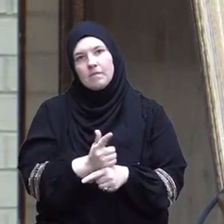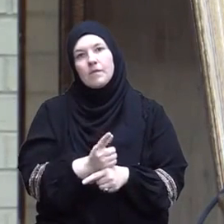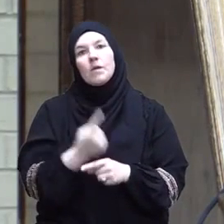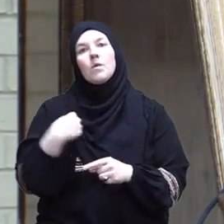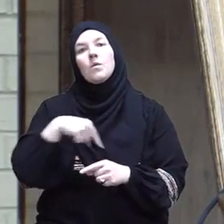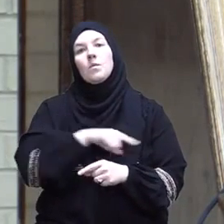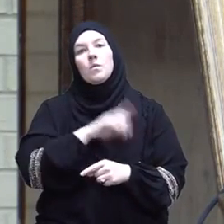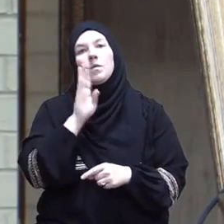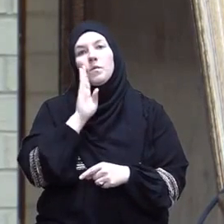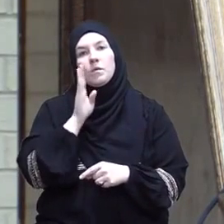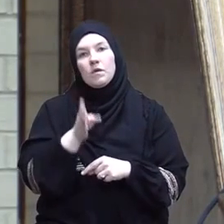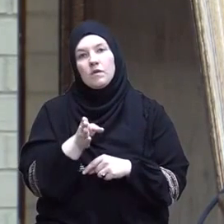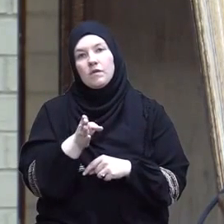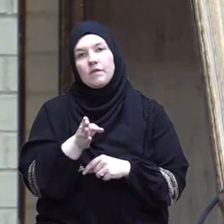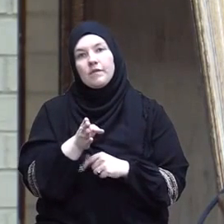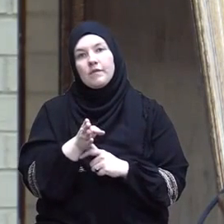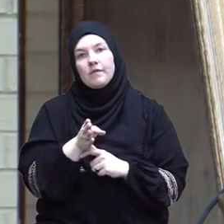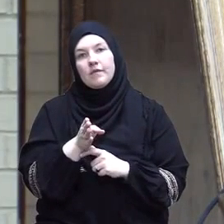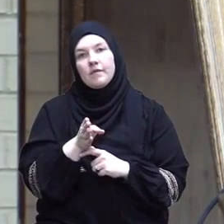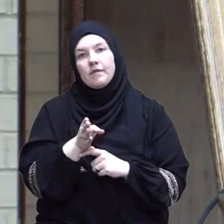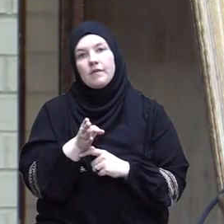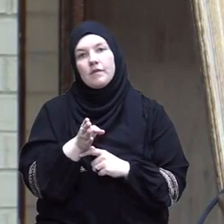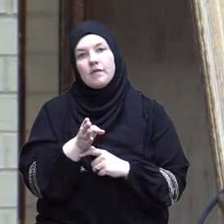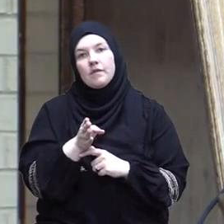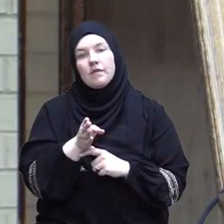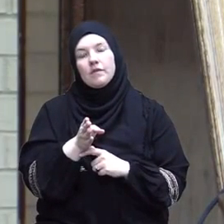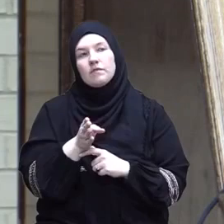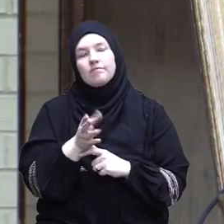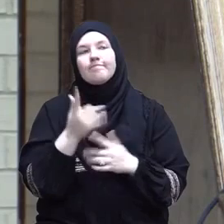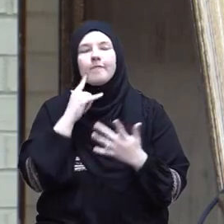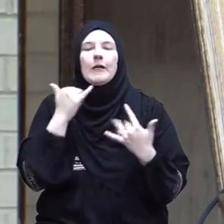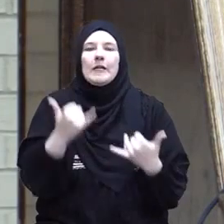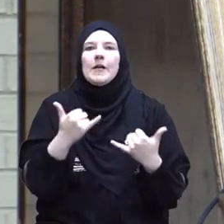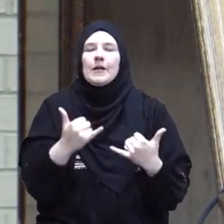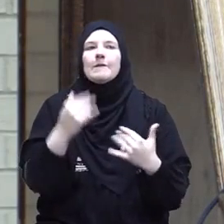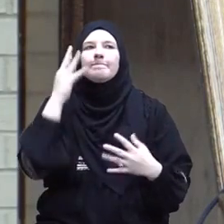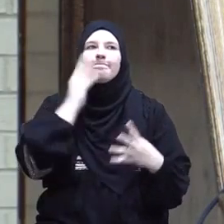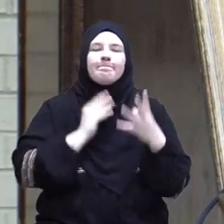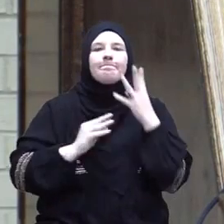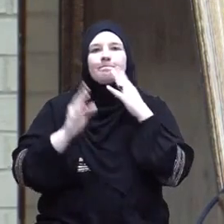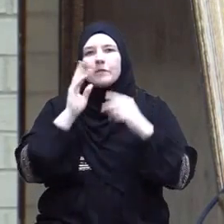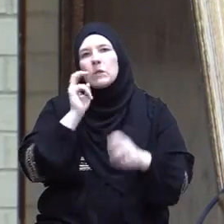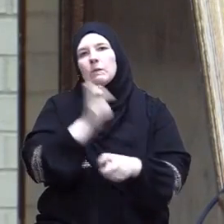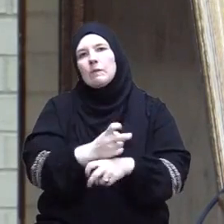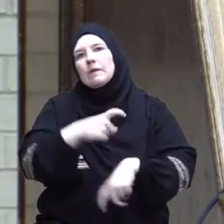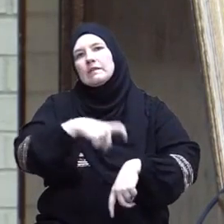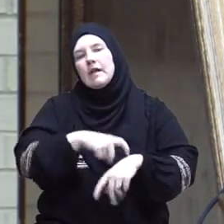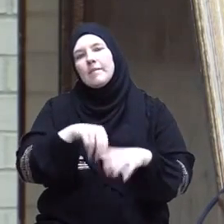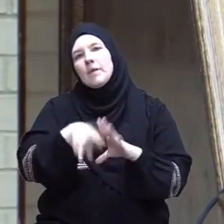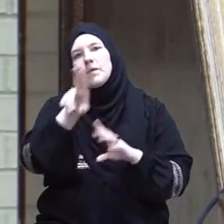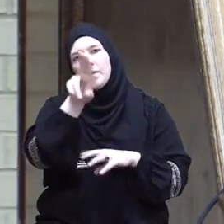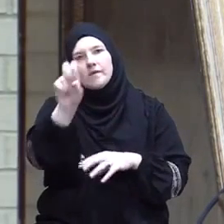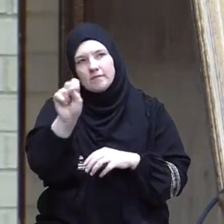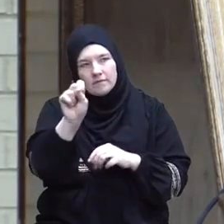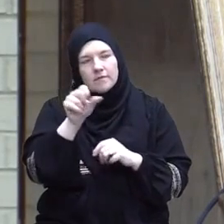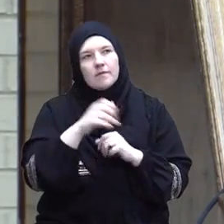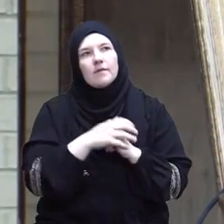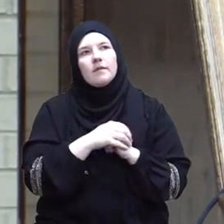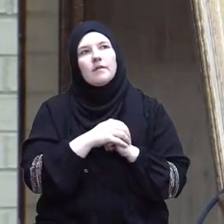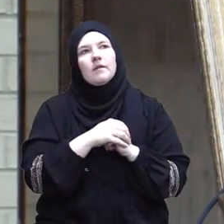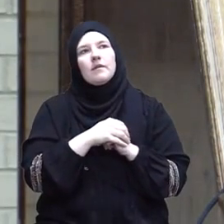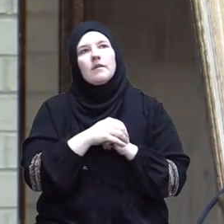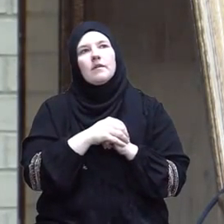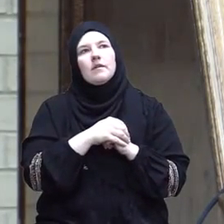are going through unsettling times in our nation here in the United States, and it is